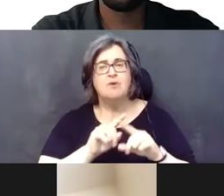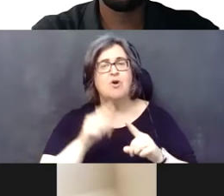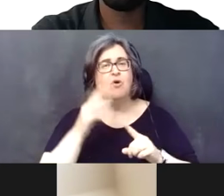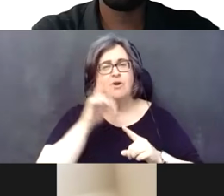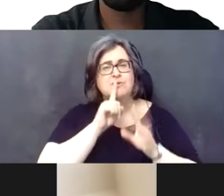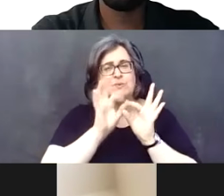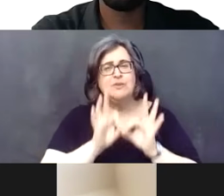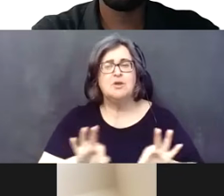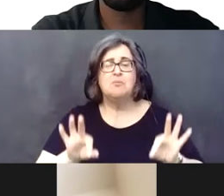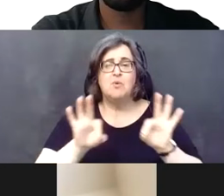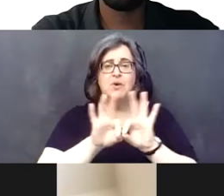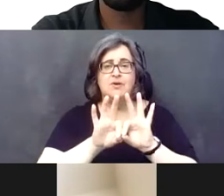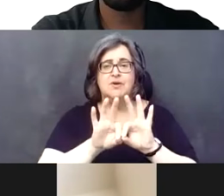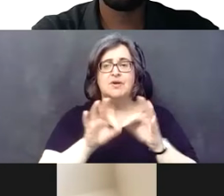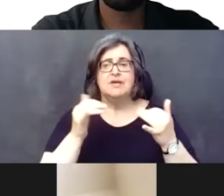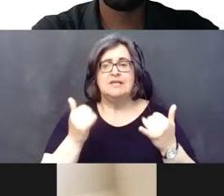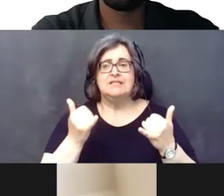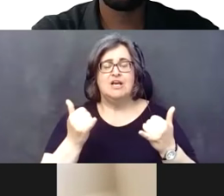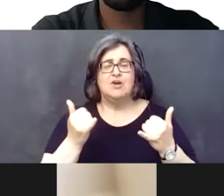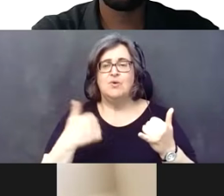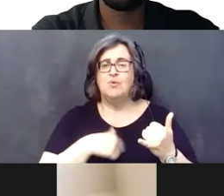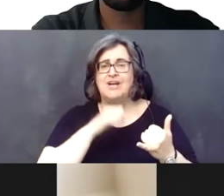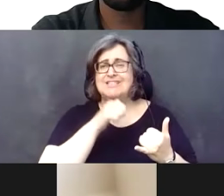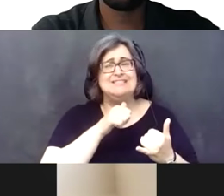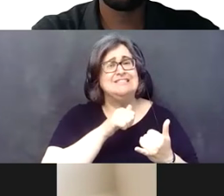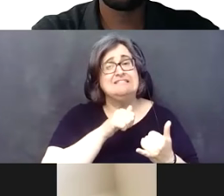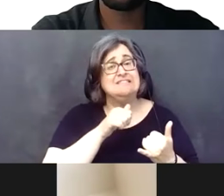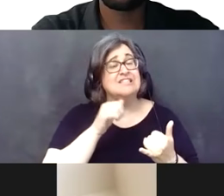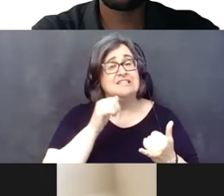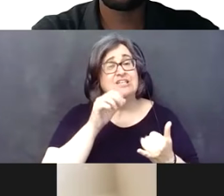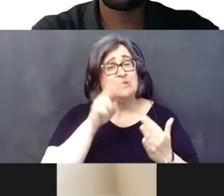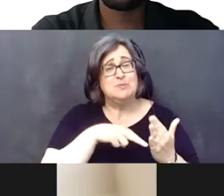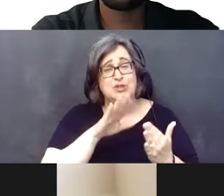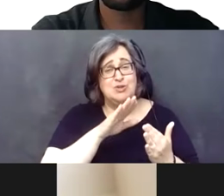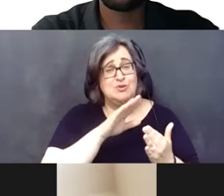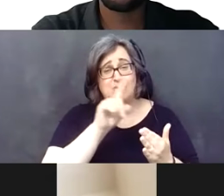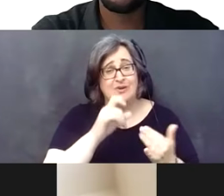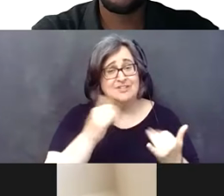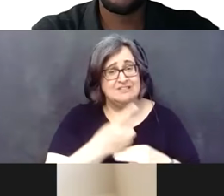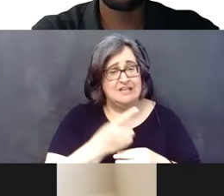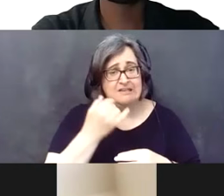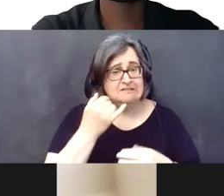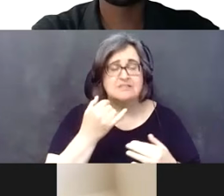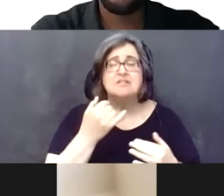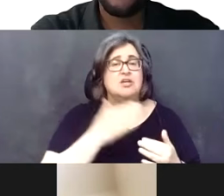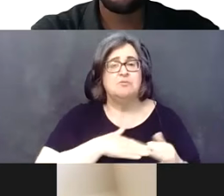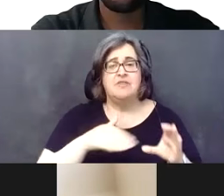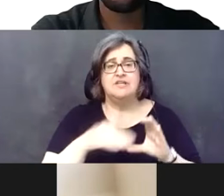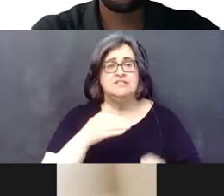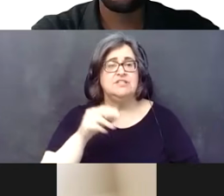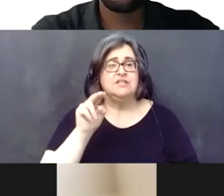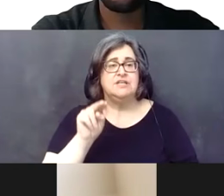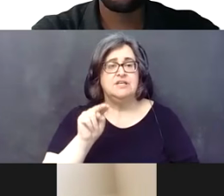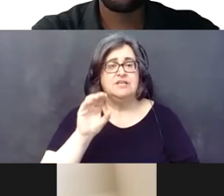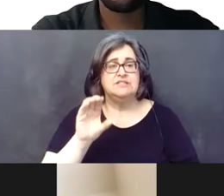so important. Now, we did not get to your question today. Please feel free to email us at